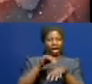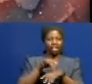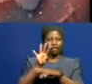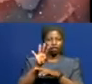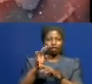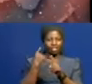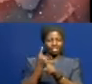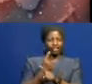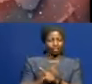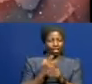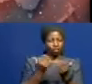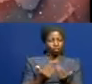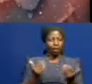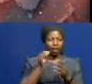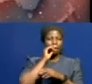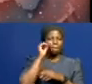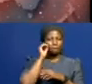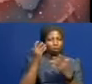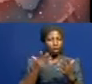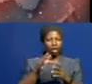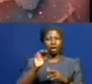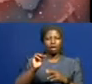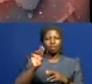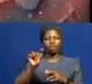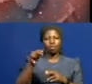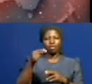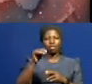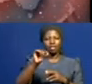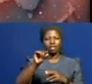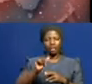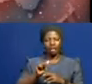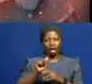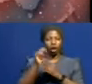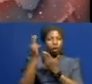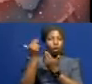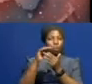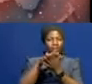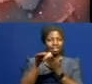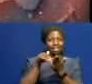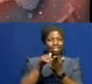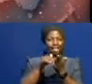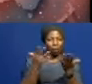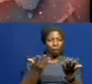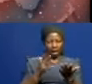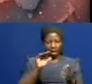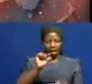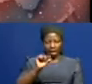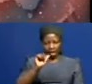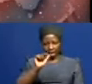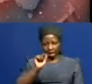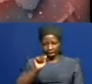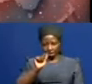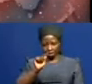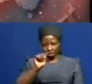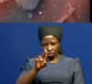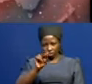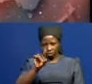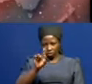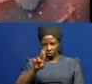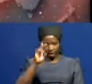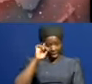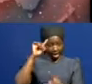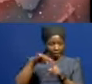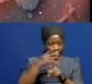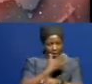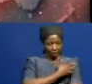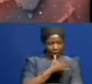children's homes at the Muthiga Hope Center in Gatundu with the aim of empowering young talents. Over 100 chess